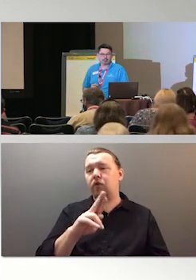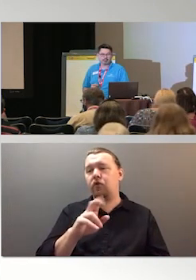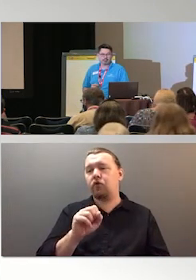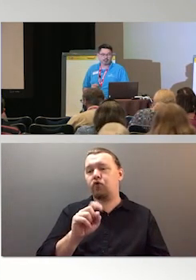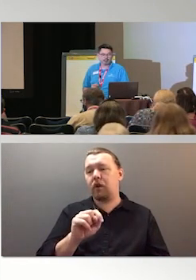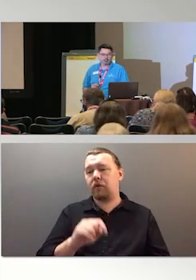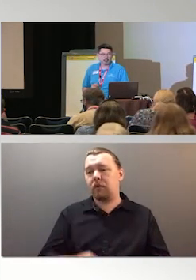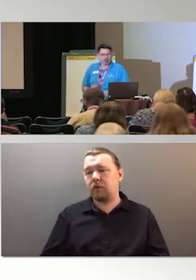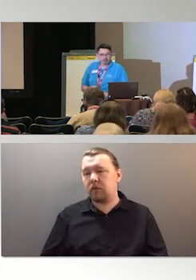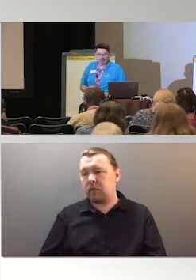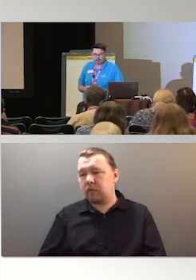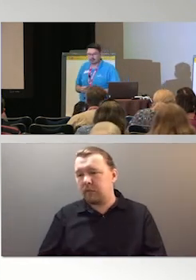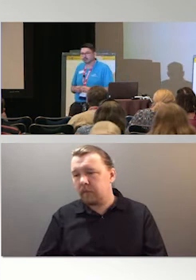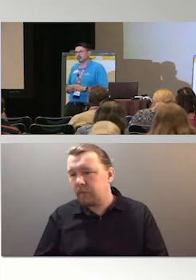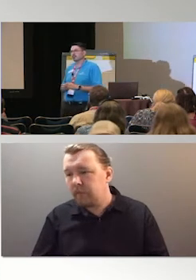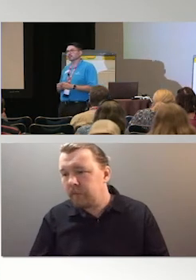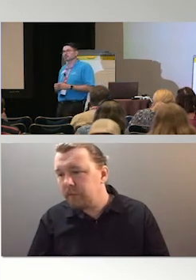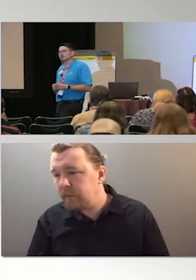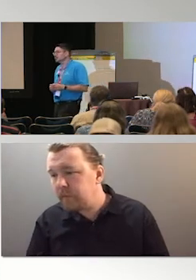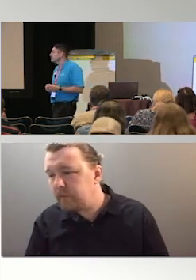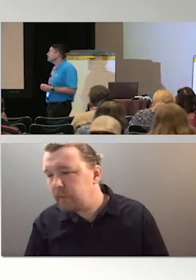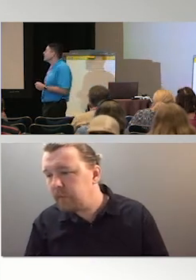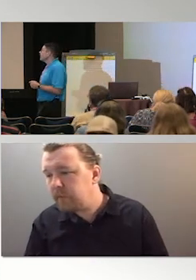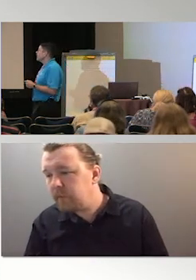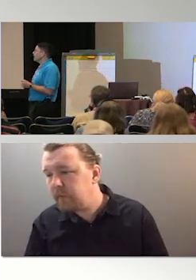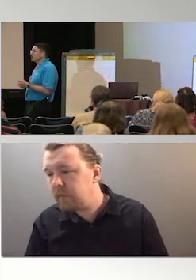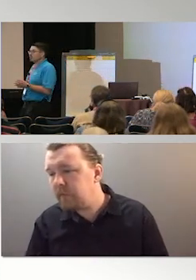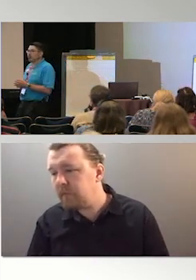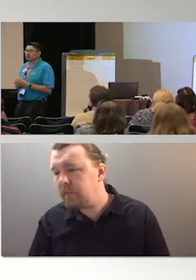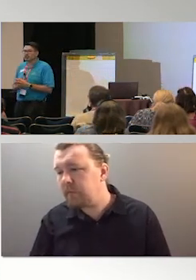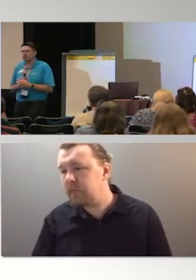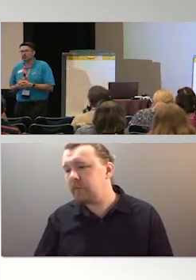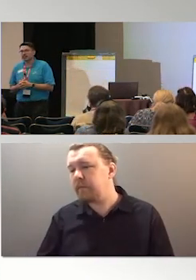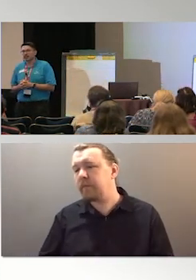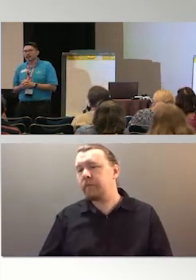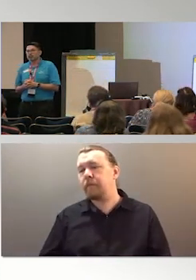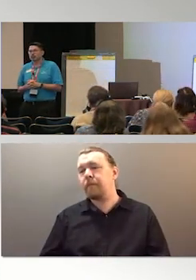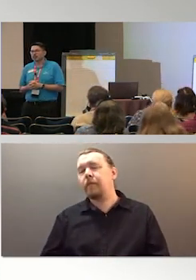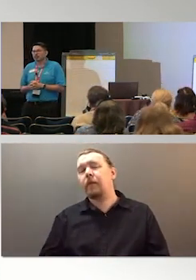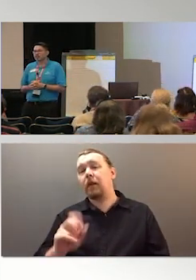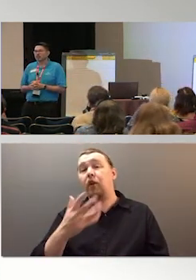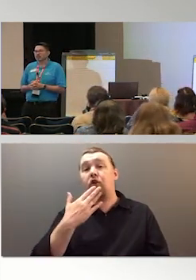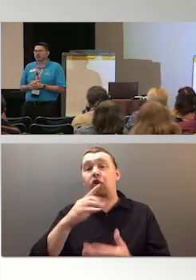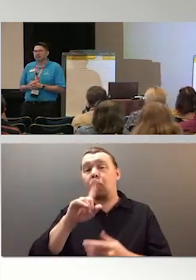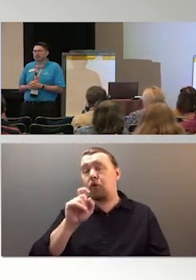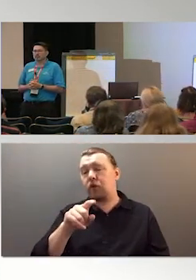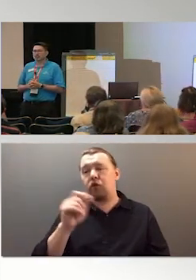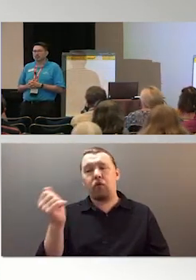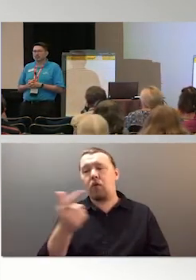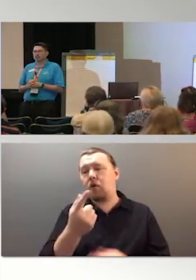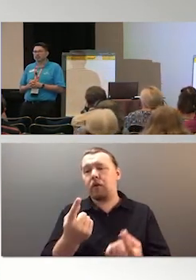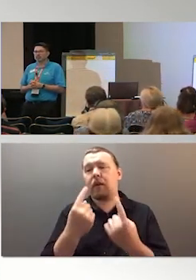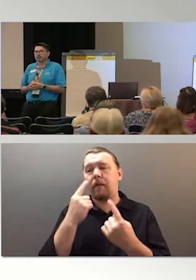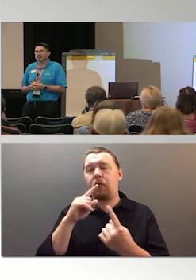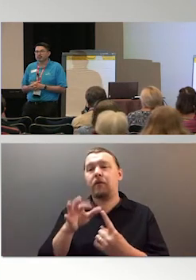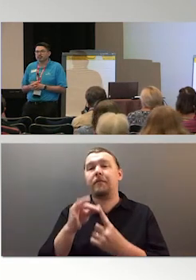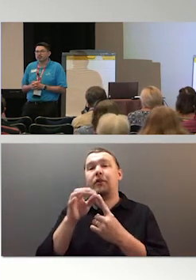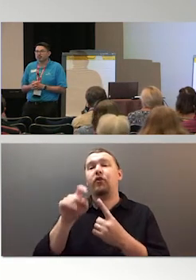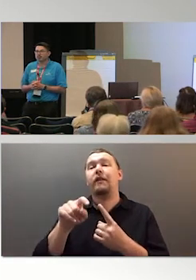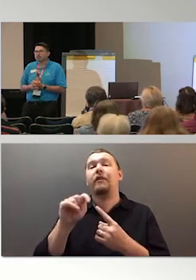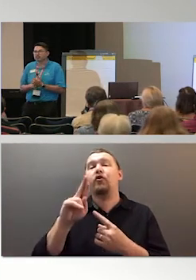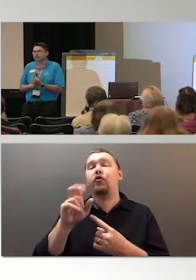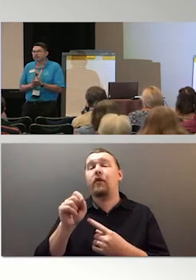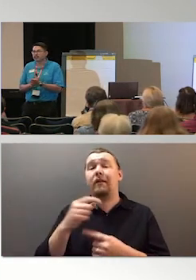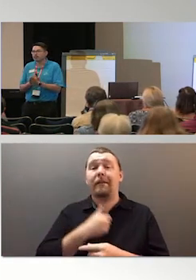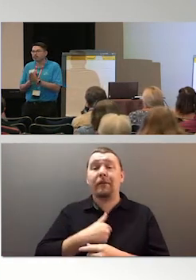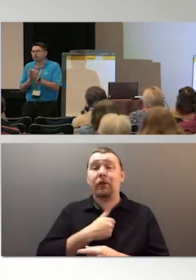see. There we go. All right. I know it's somewhere in there. All right, good question, because you all came here to learn about special needs trust, but I'm sorry to